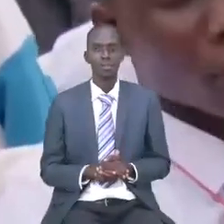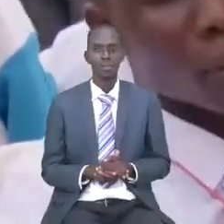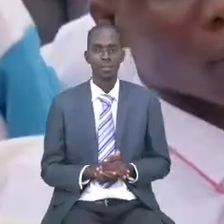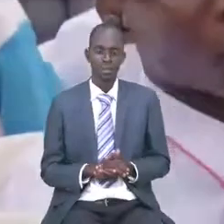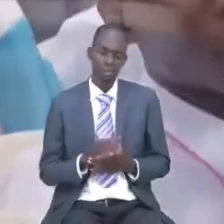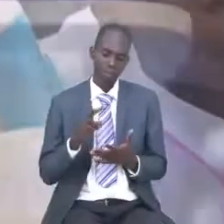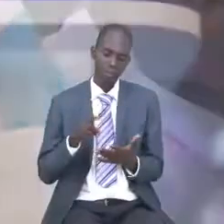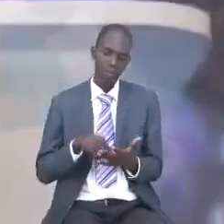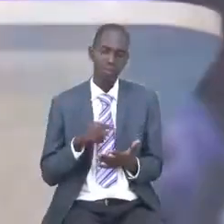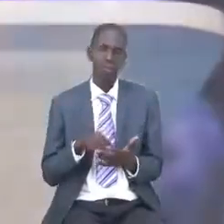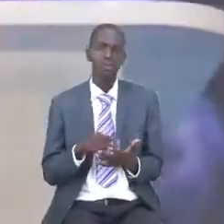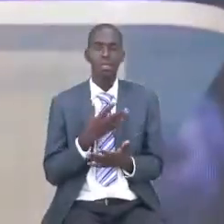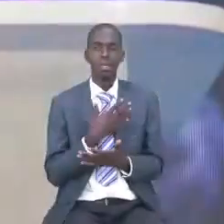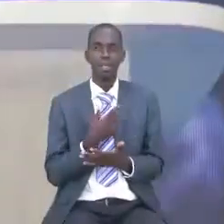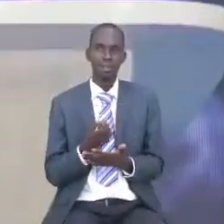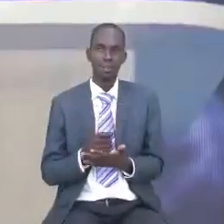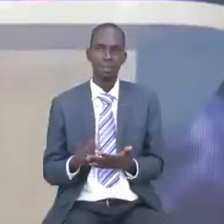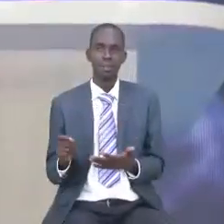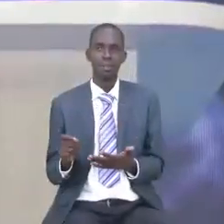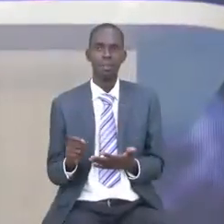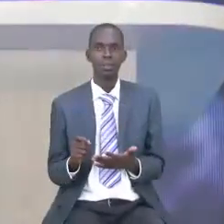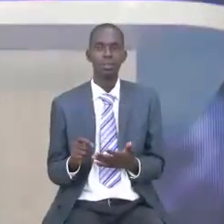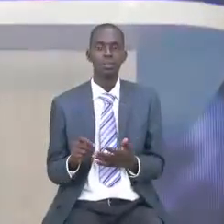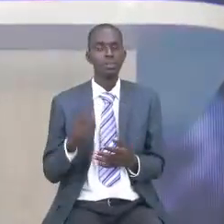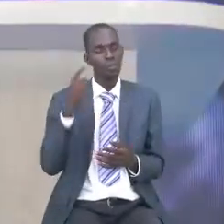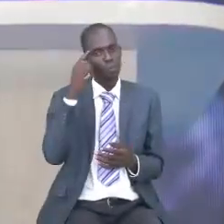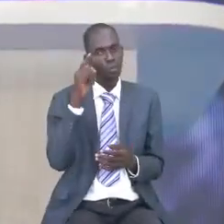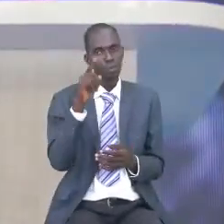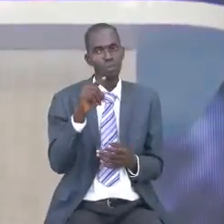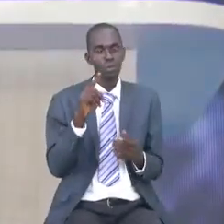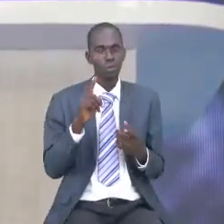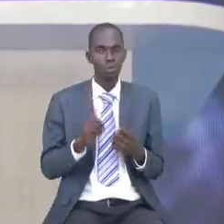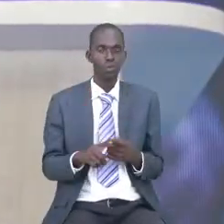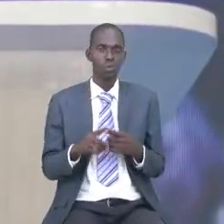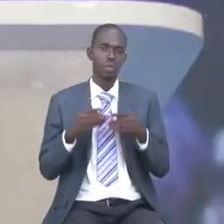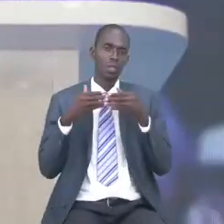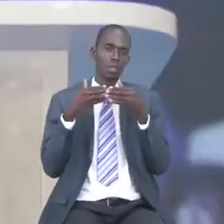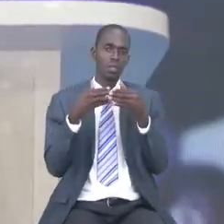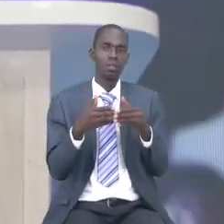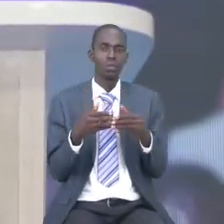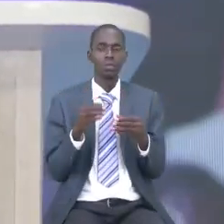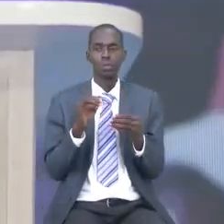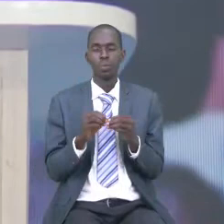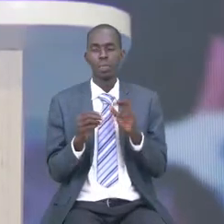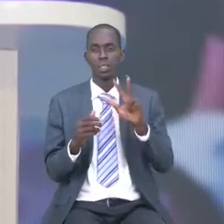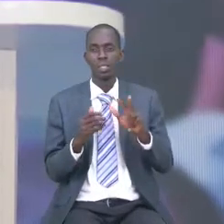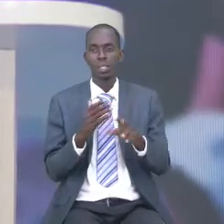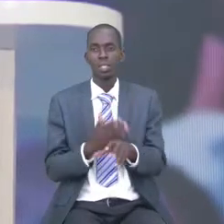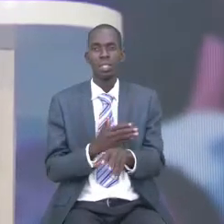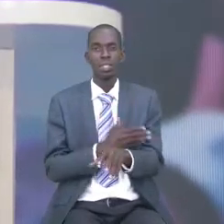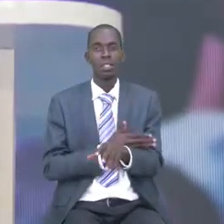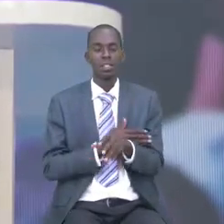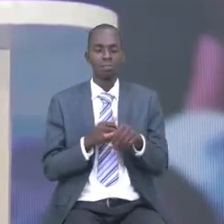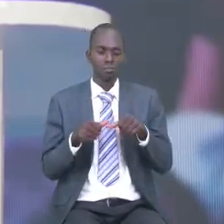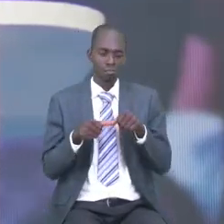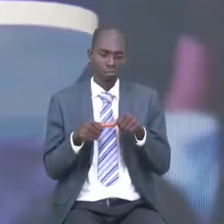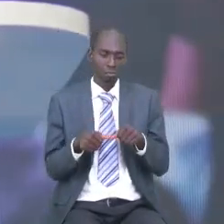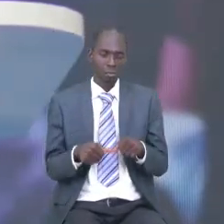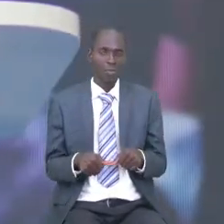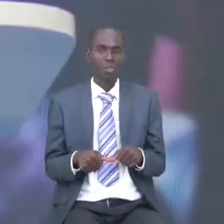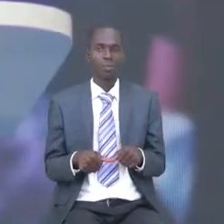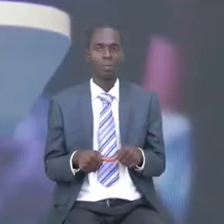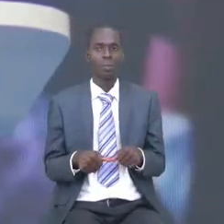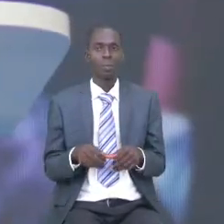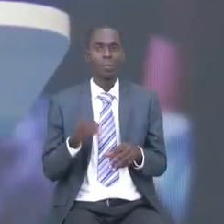Read and write in order to lead. Number three, remain in